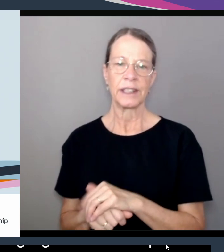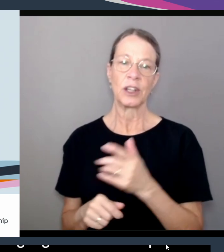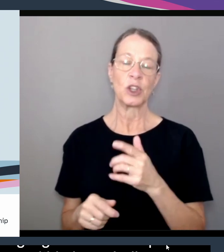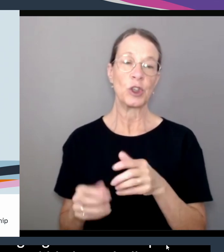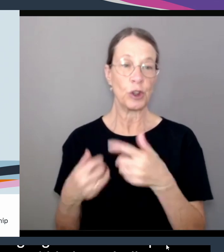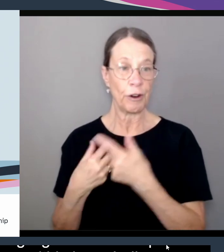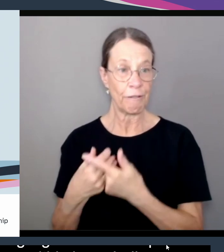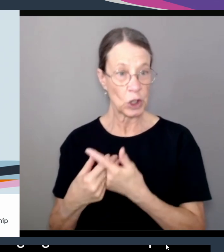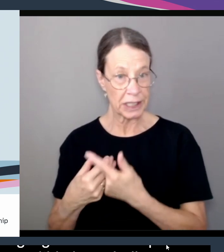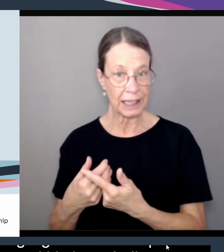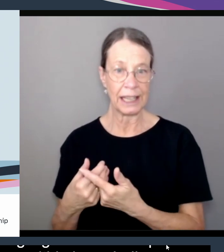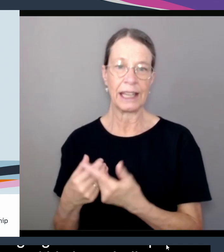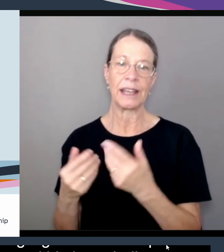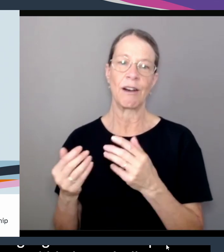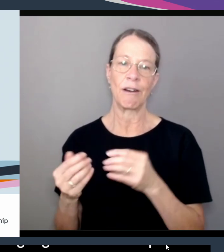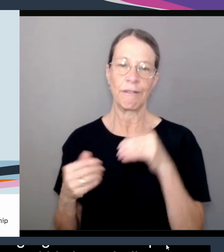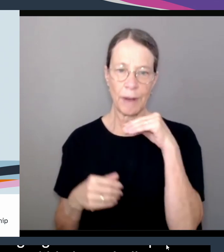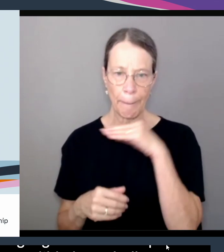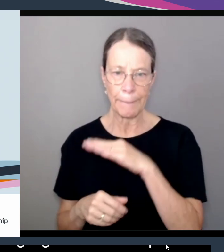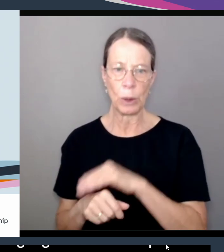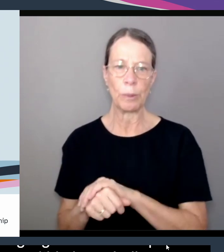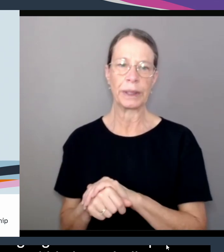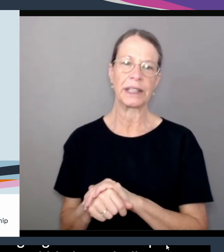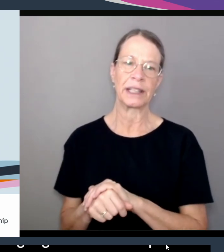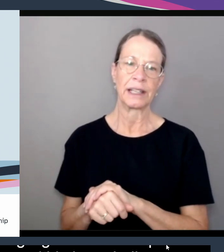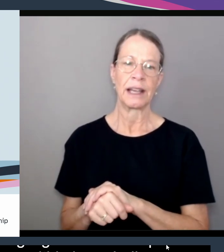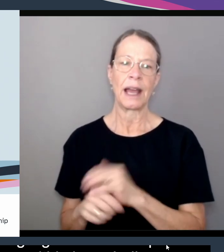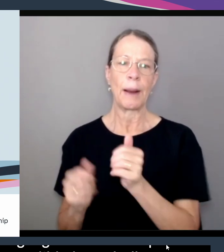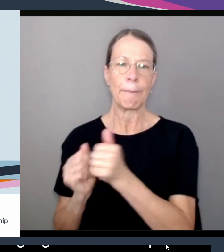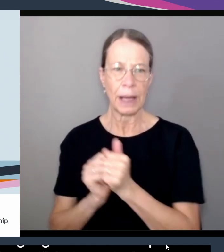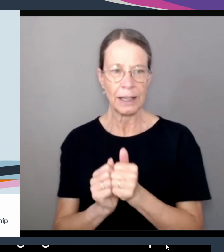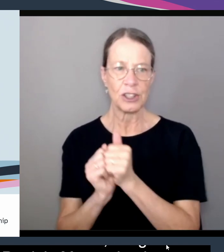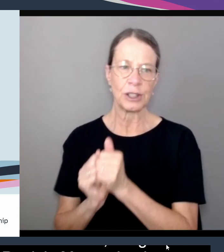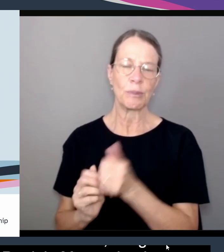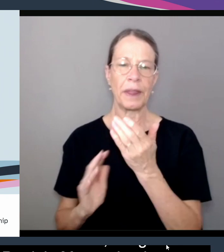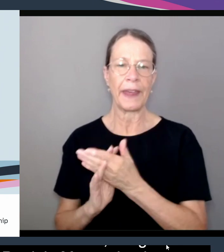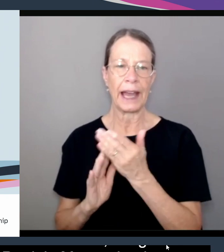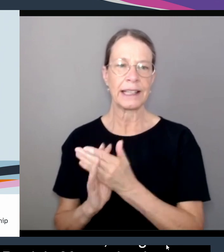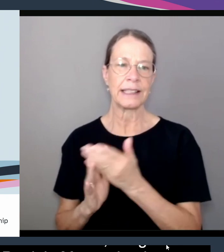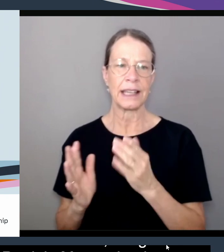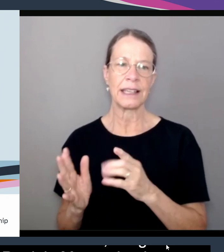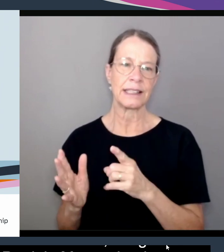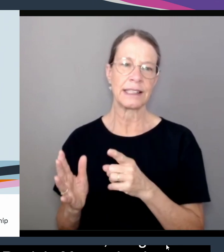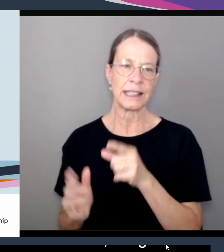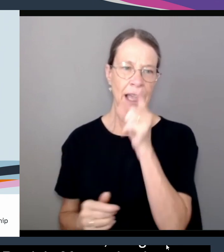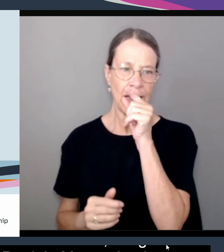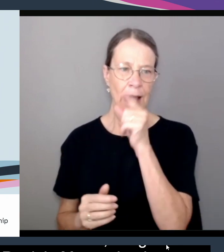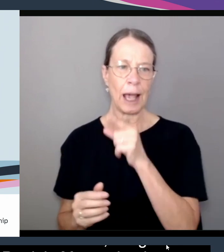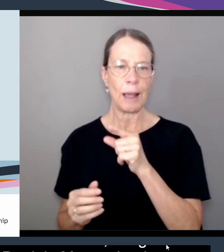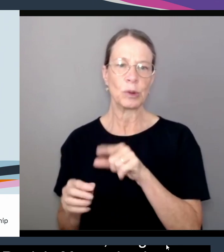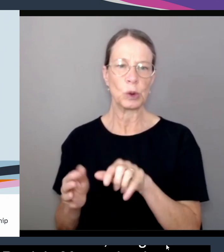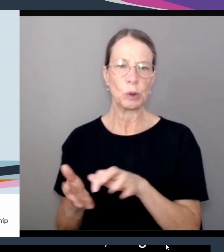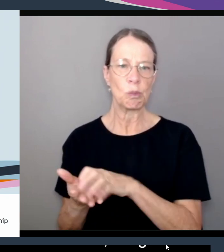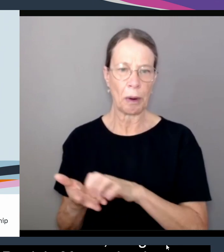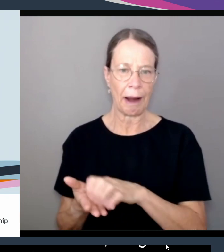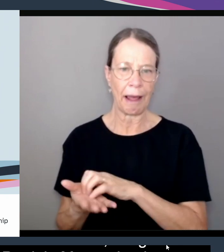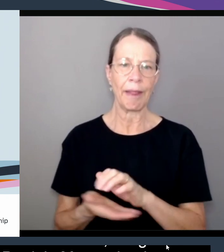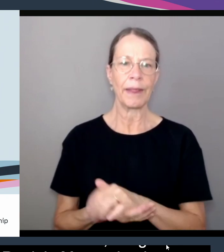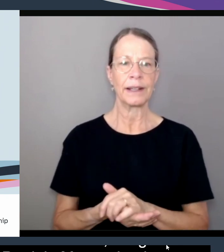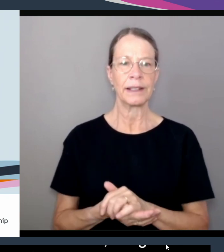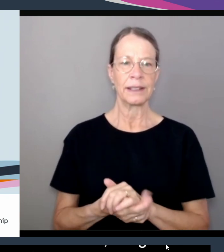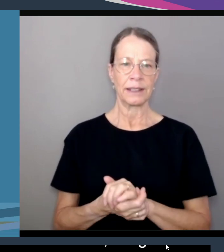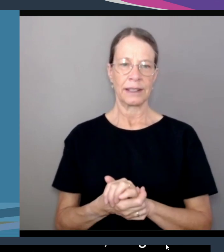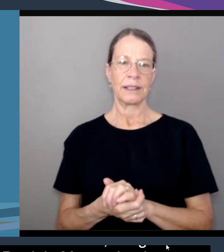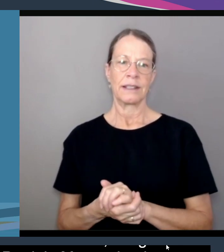with Access Able Braille Enterprises. Introducing Associate Professor Shalar Daniels Mays to explain more about the